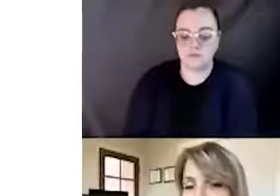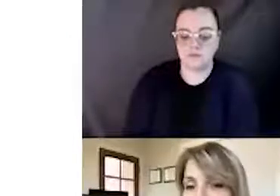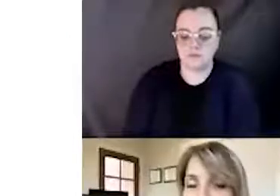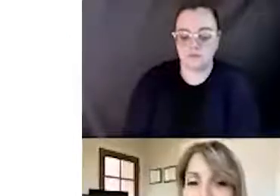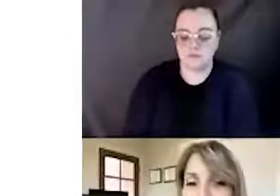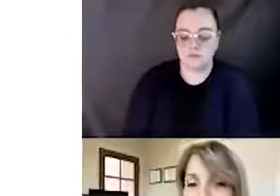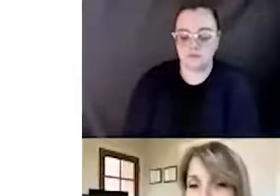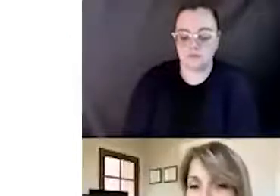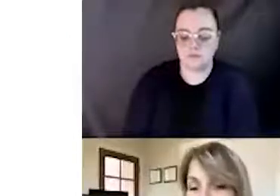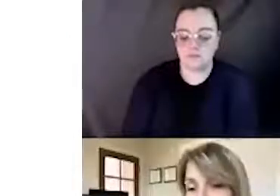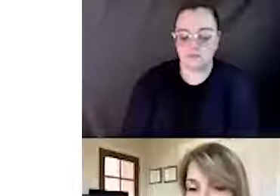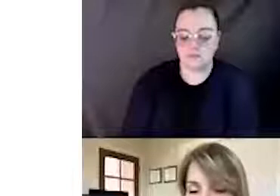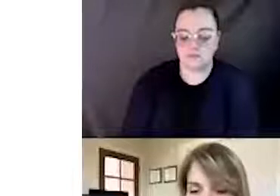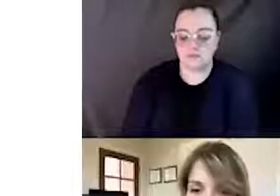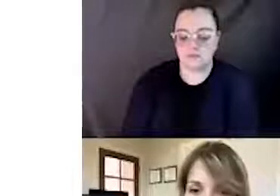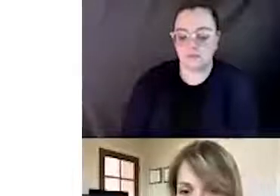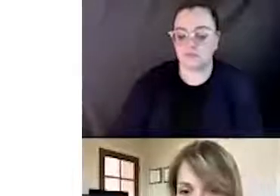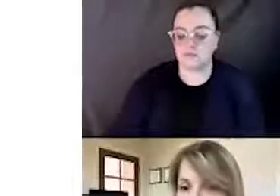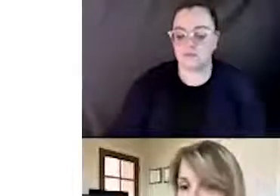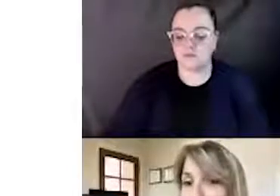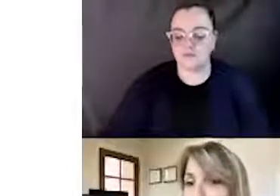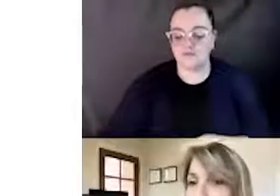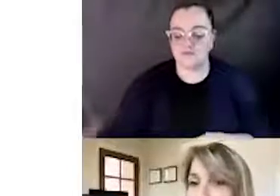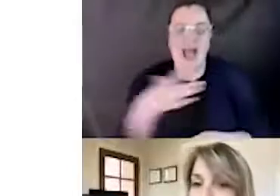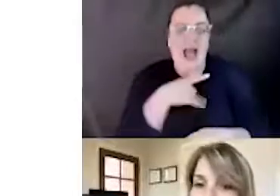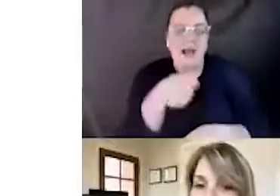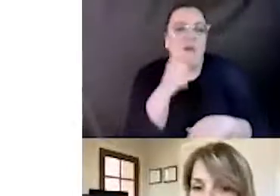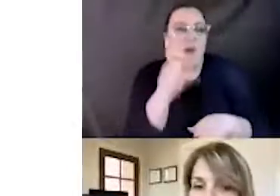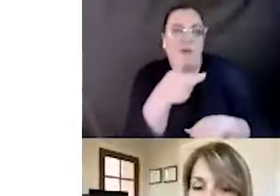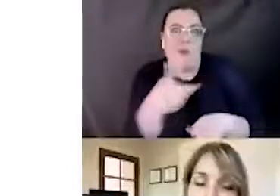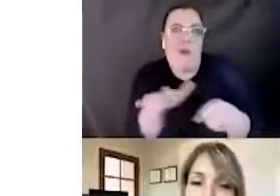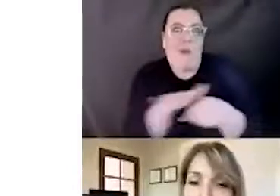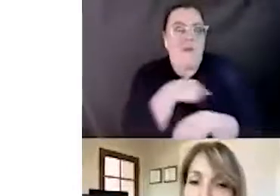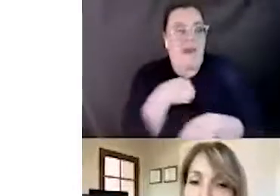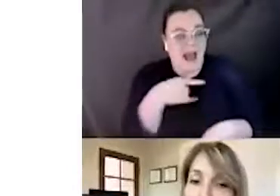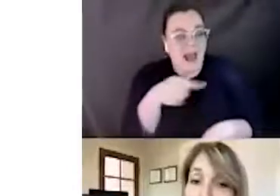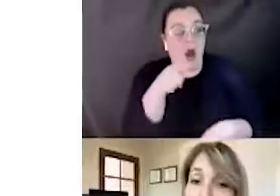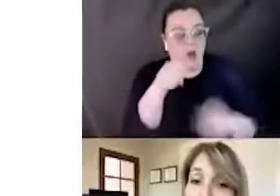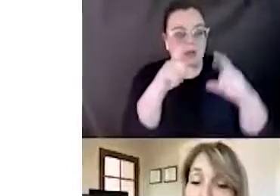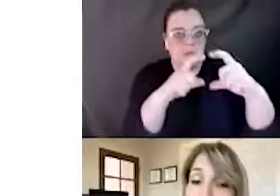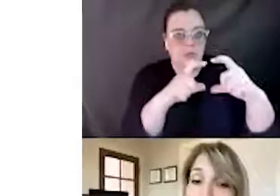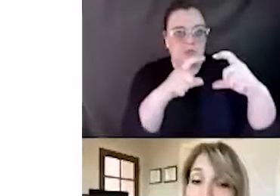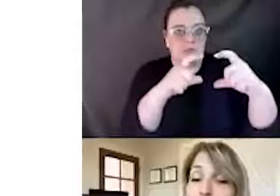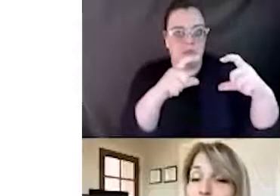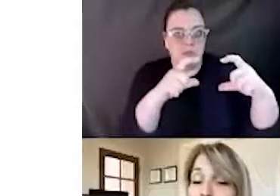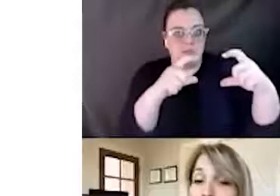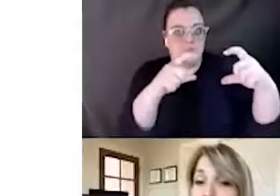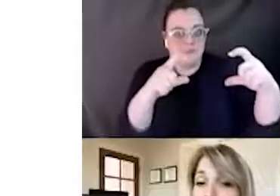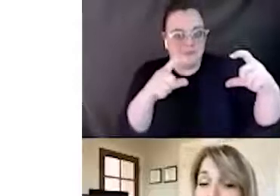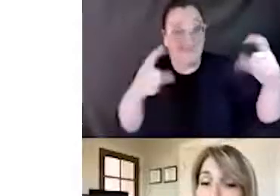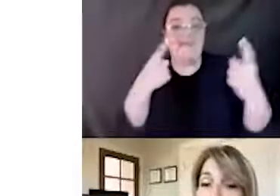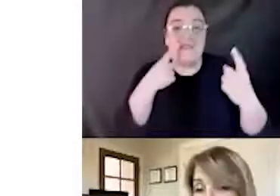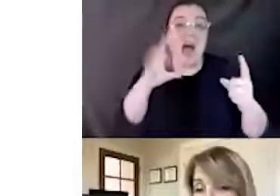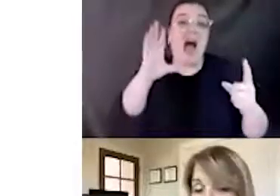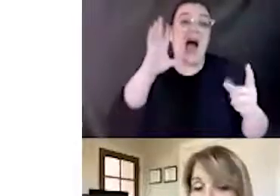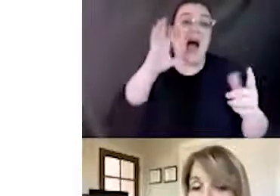So I like the video because it kind of gives you a sense. We don't have to watch the whole thing, but eventually those waves reach LA. But that using